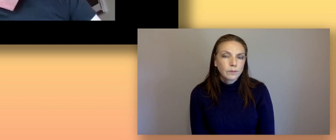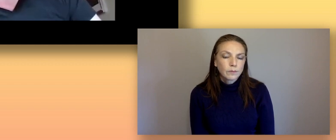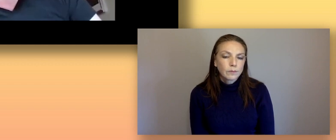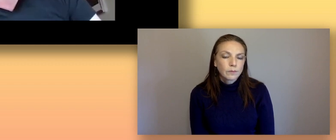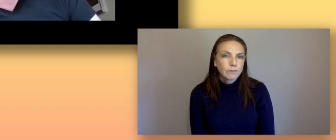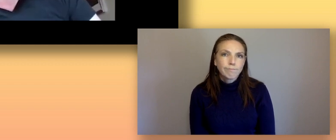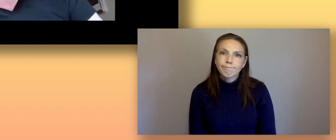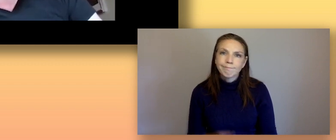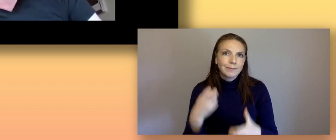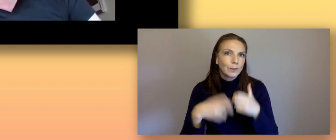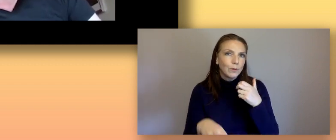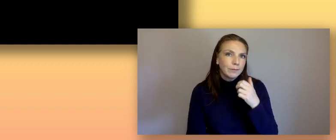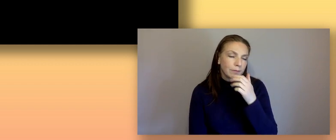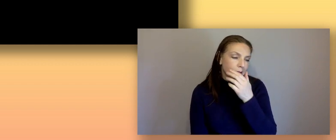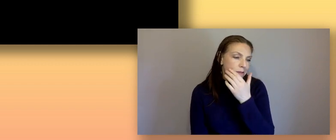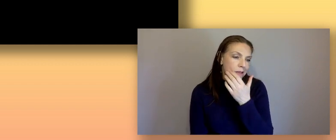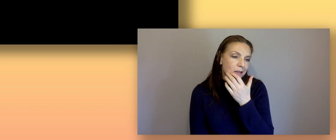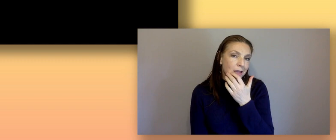It's hard.